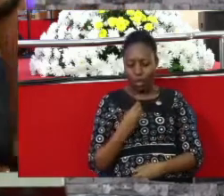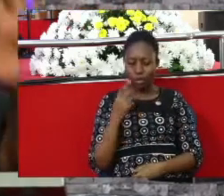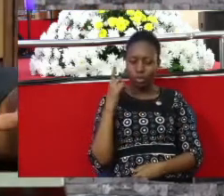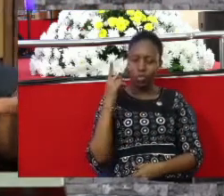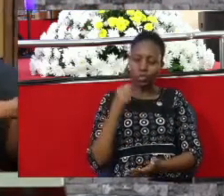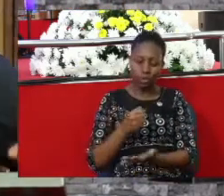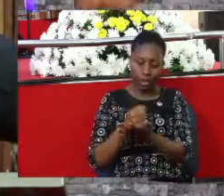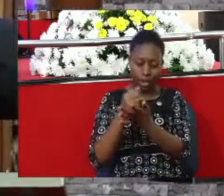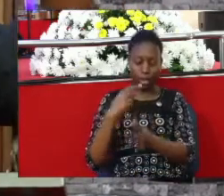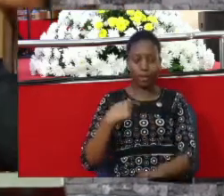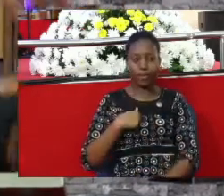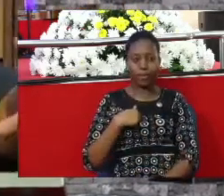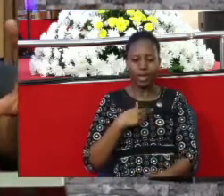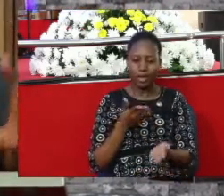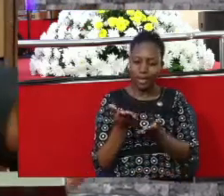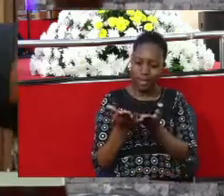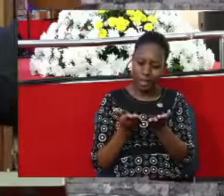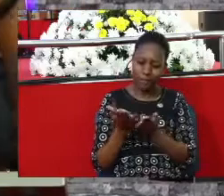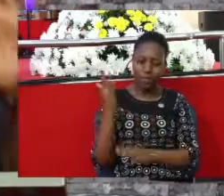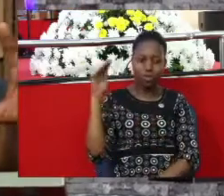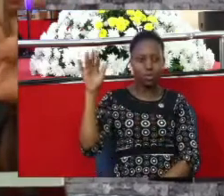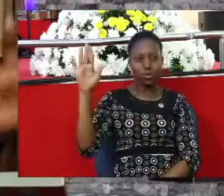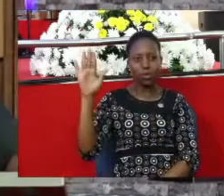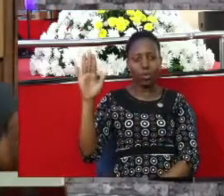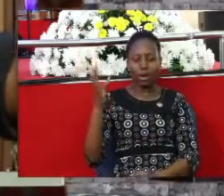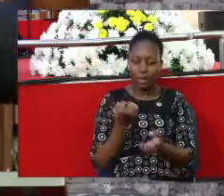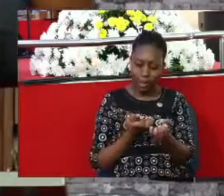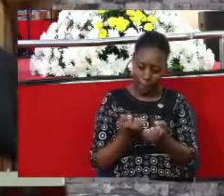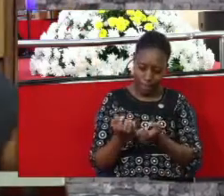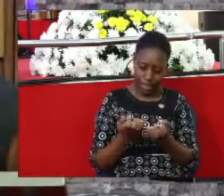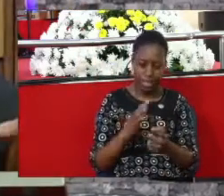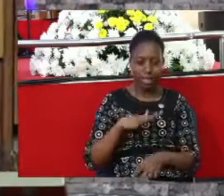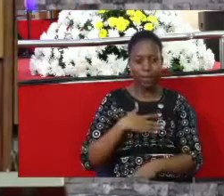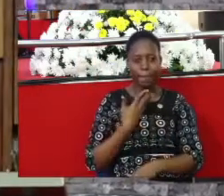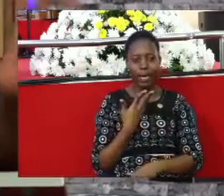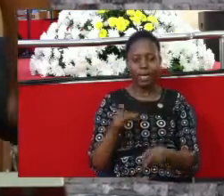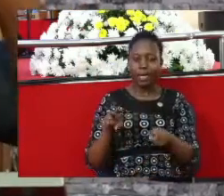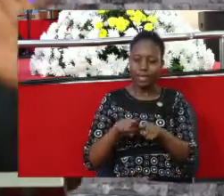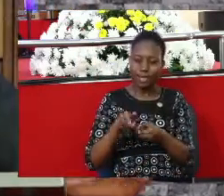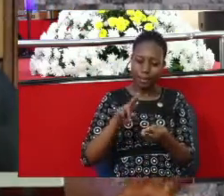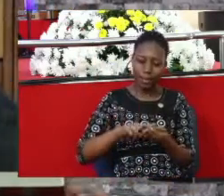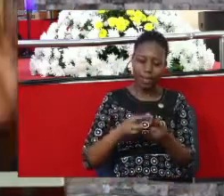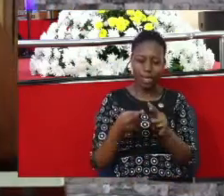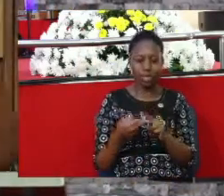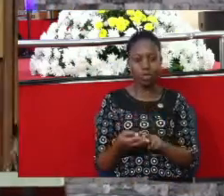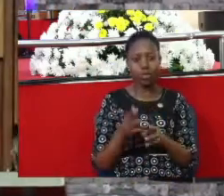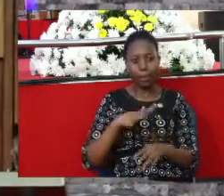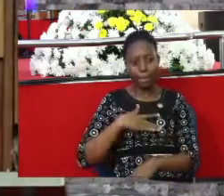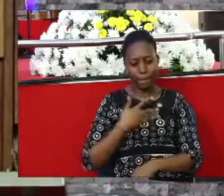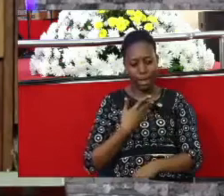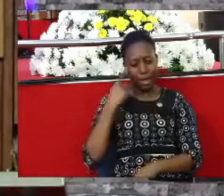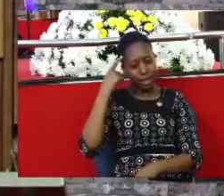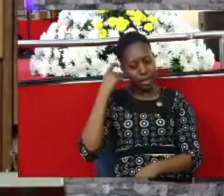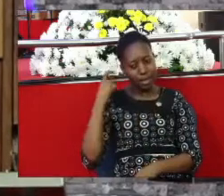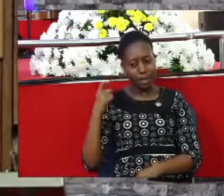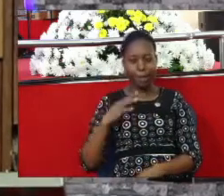my ministry, of my work, of my business, of my relationship, and of my dream. Enlarge